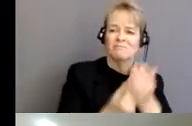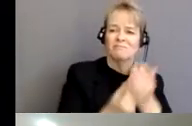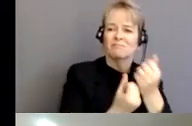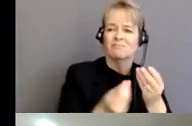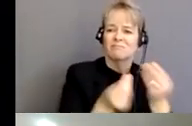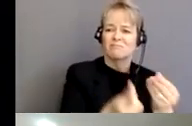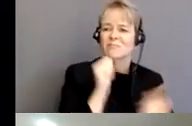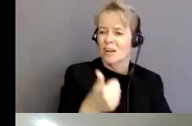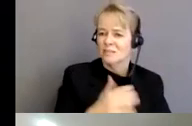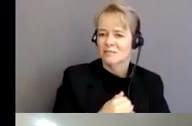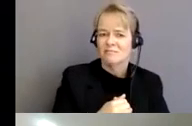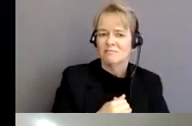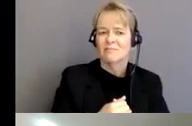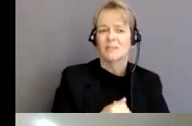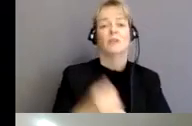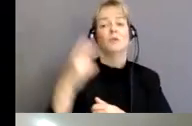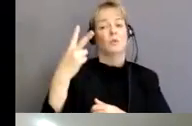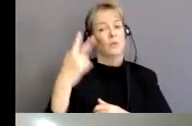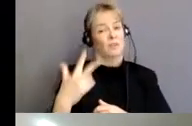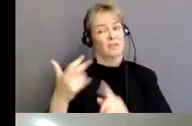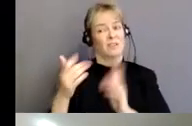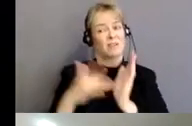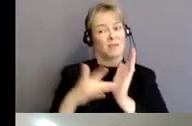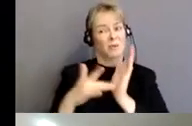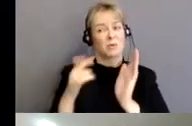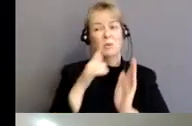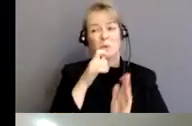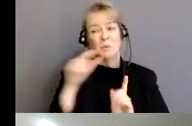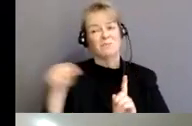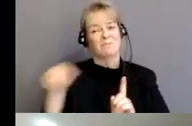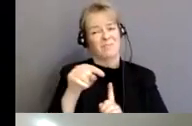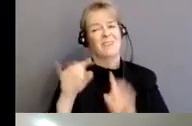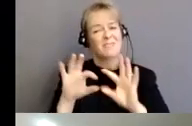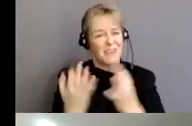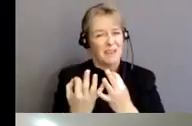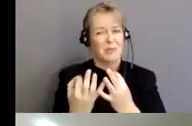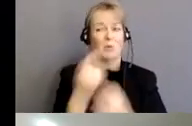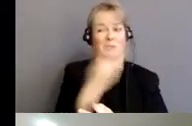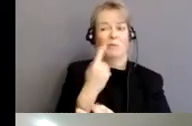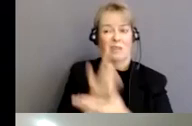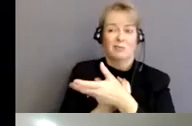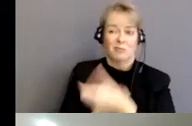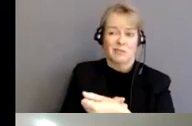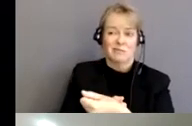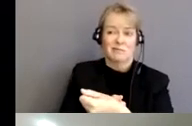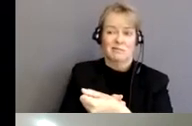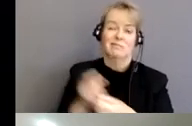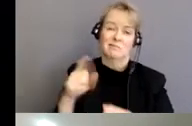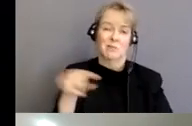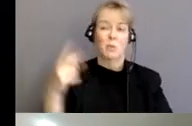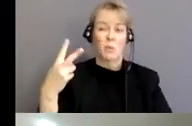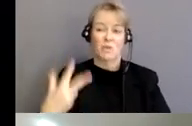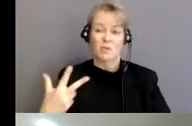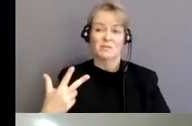know that 2/3 of financial abuse is committed by family members or someone in that position of trust. So this is a list of individuals that could be in